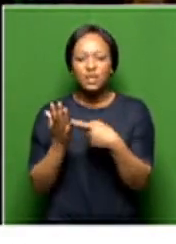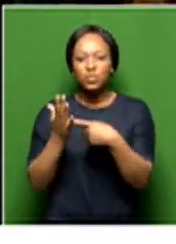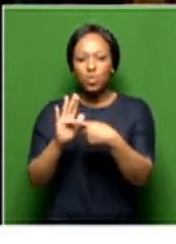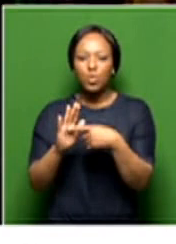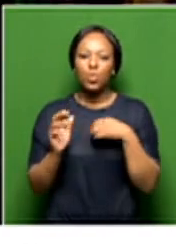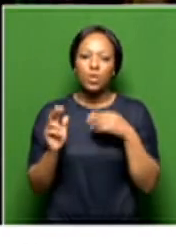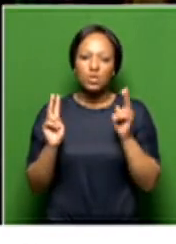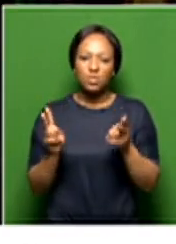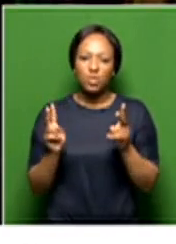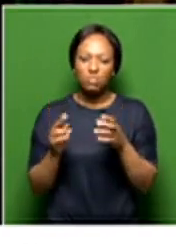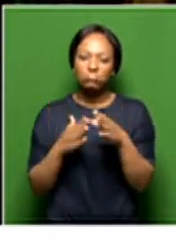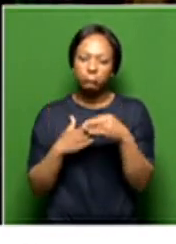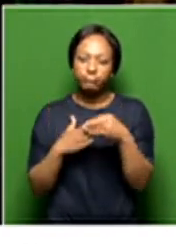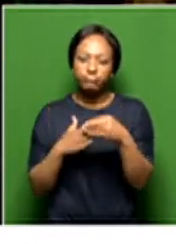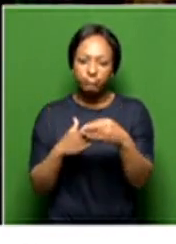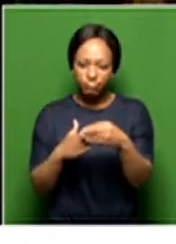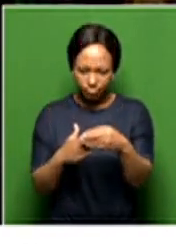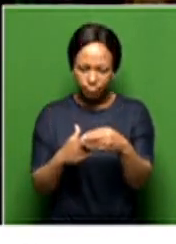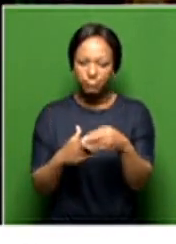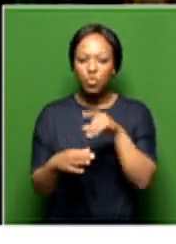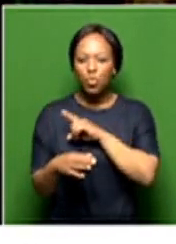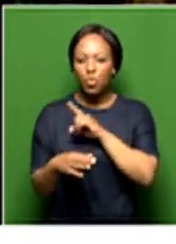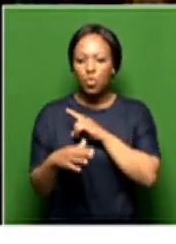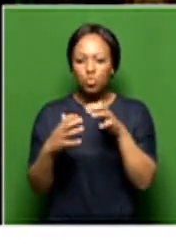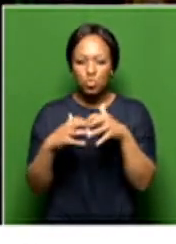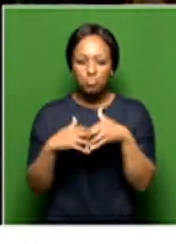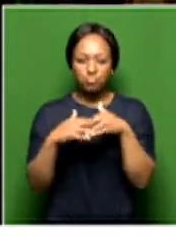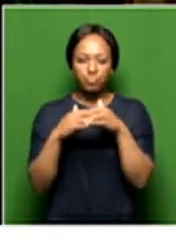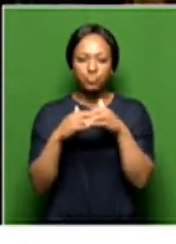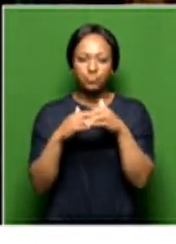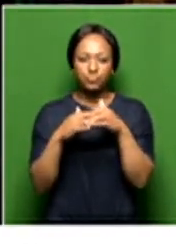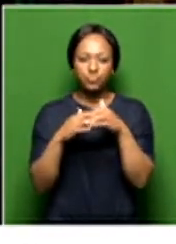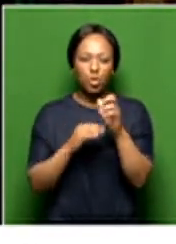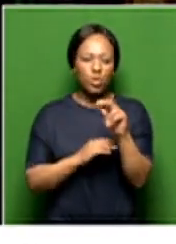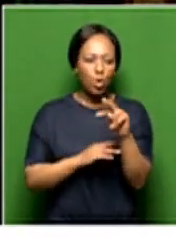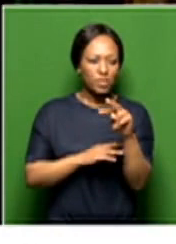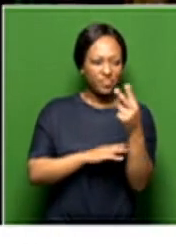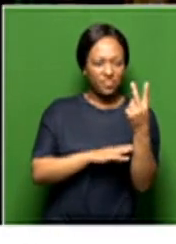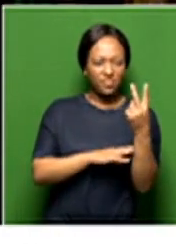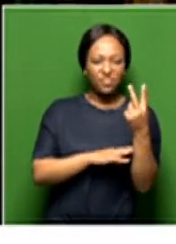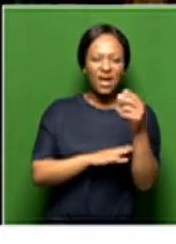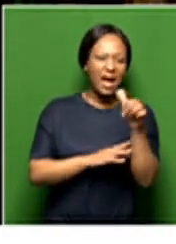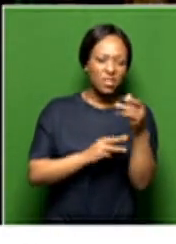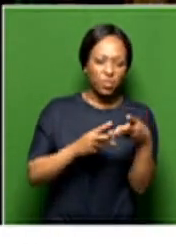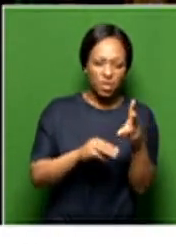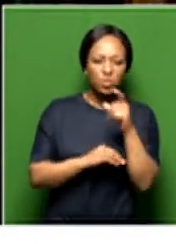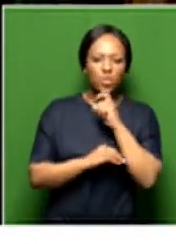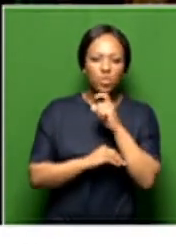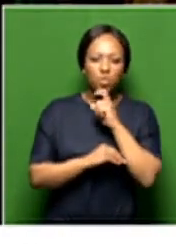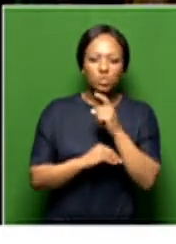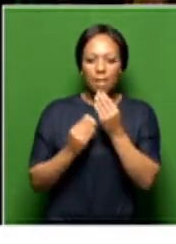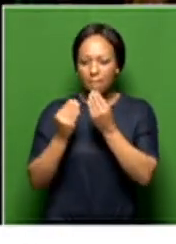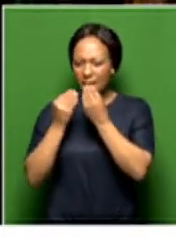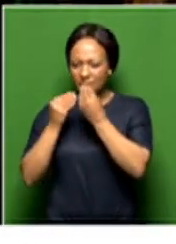the natural direction to create a alternative to single-use